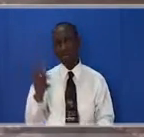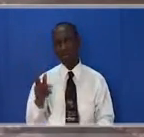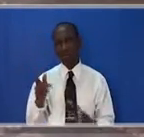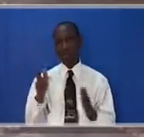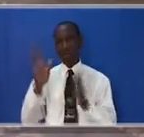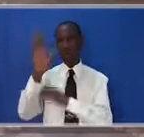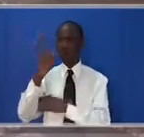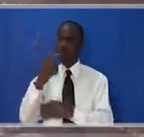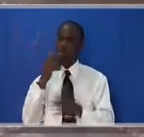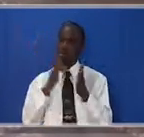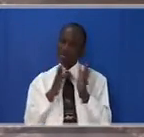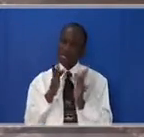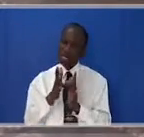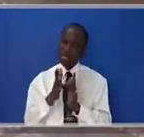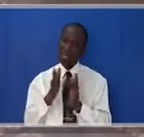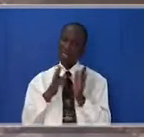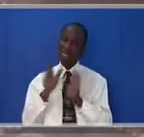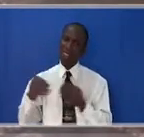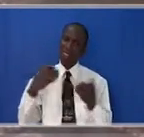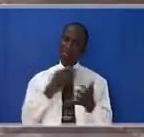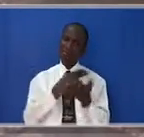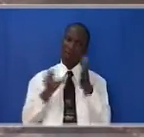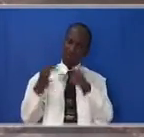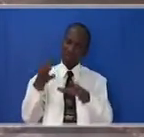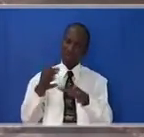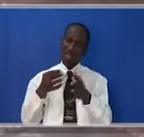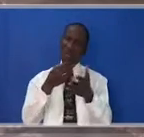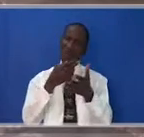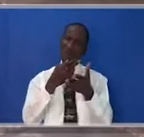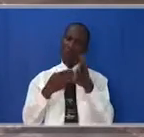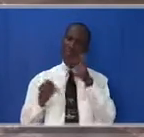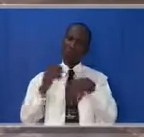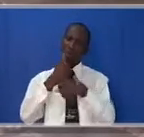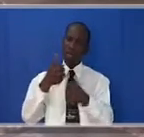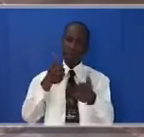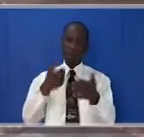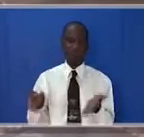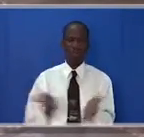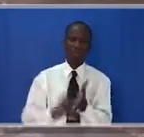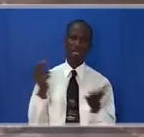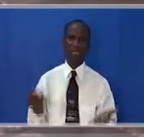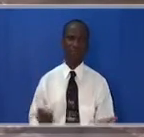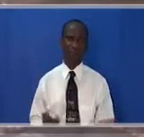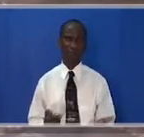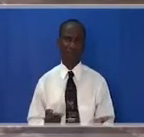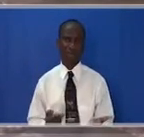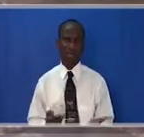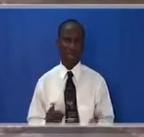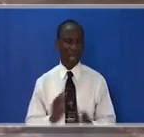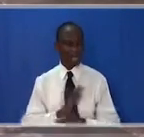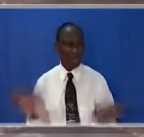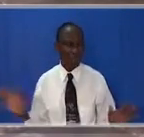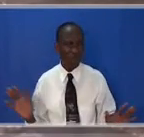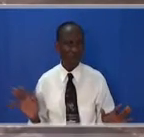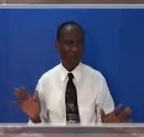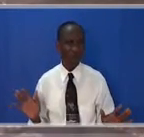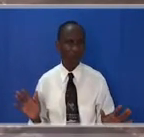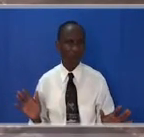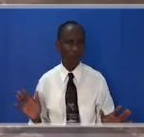a o ma hom konkon de bra asomafo no ma o mo chroye. The only deliverance that